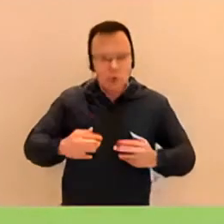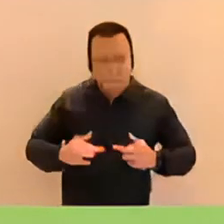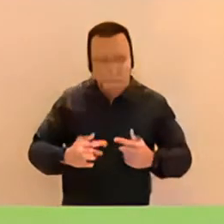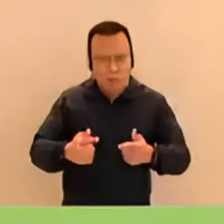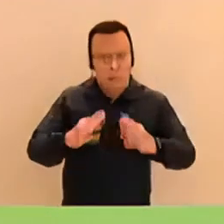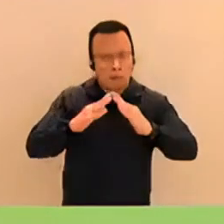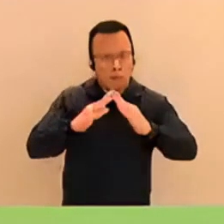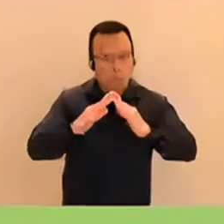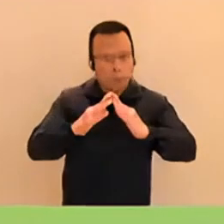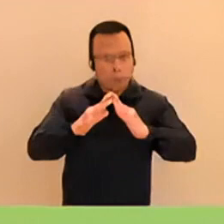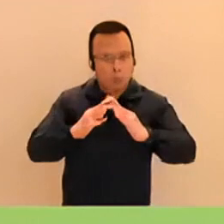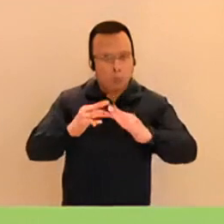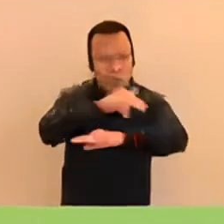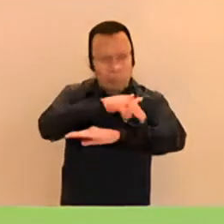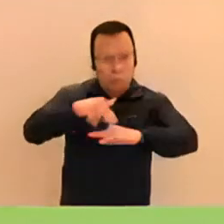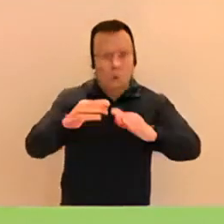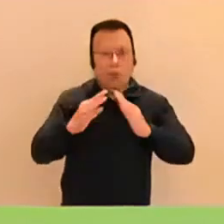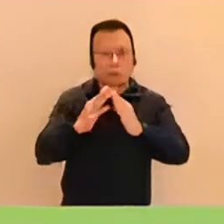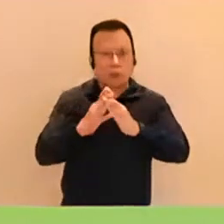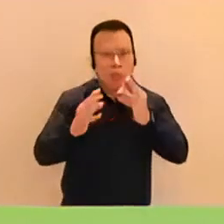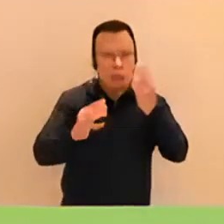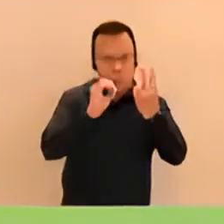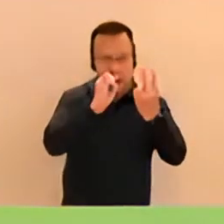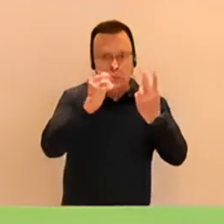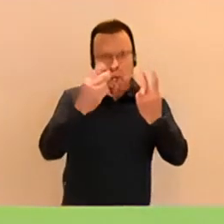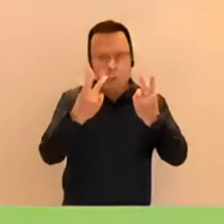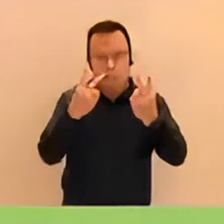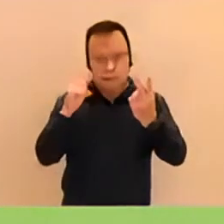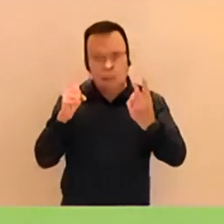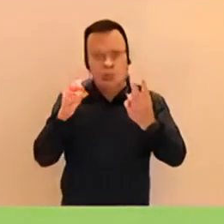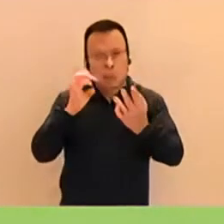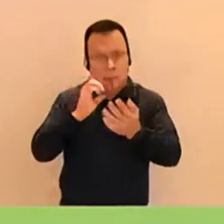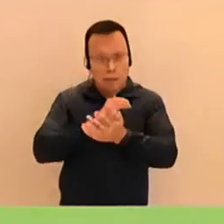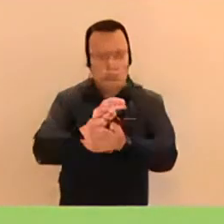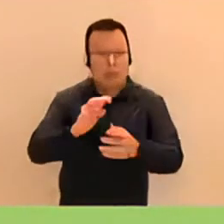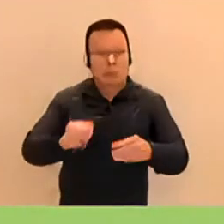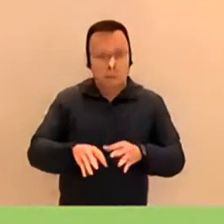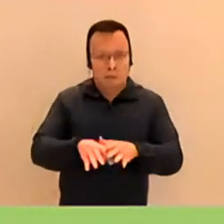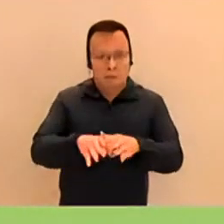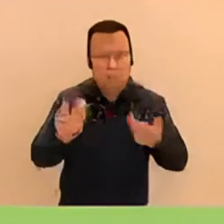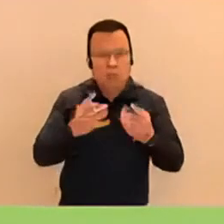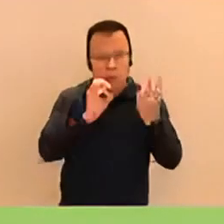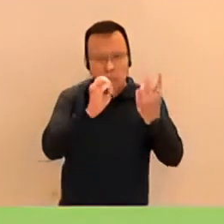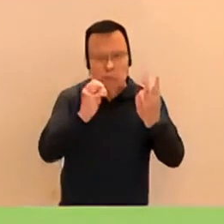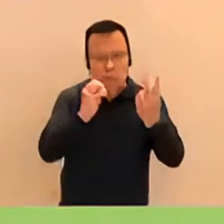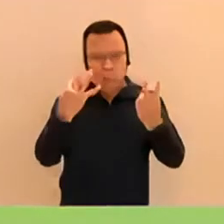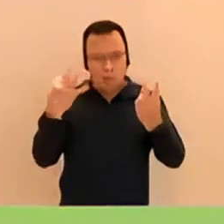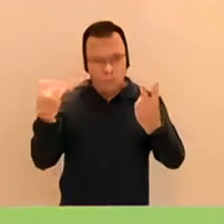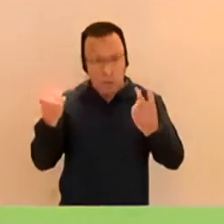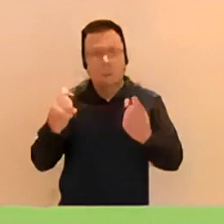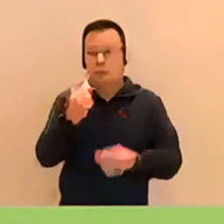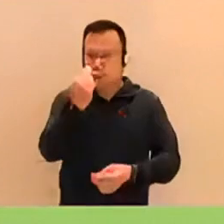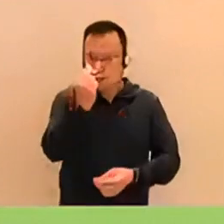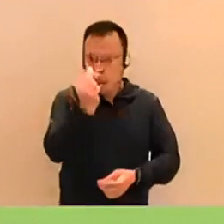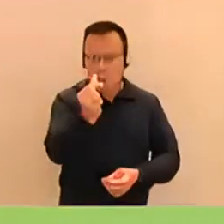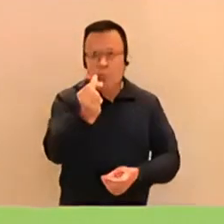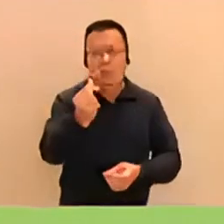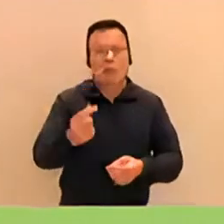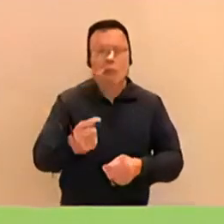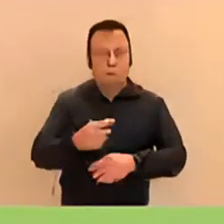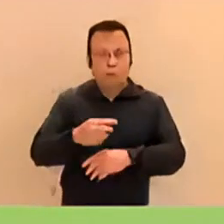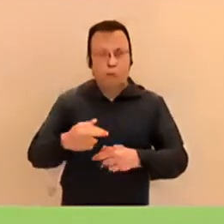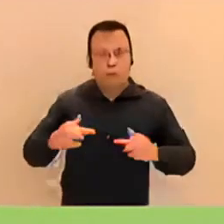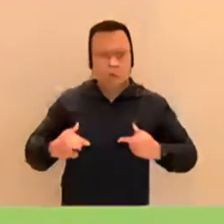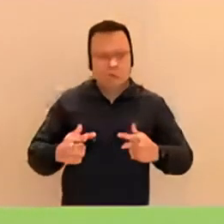October 2021, which is the Hong Kong 2030 Plus, which set out the territorial spatial